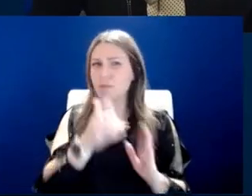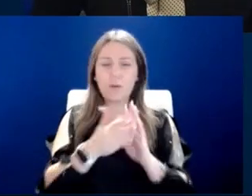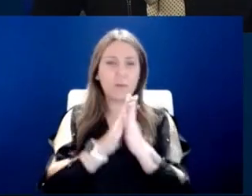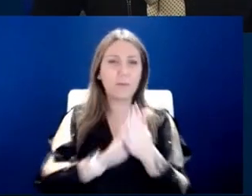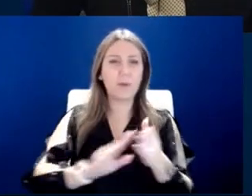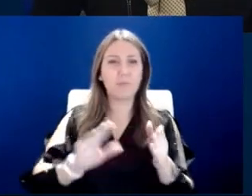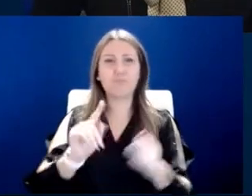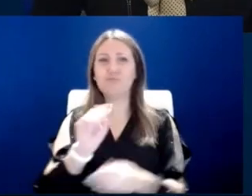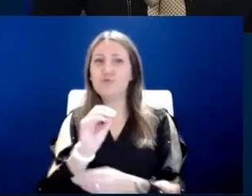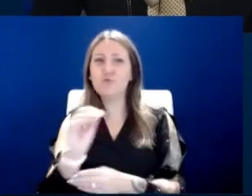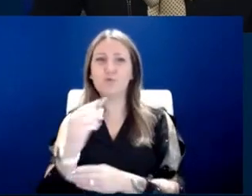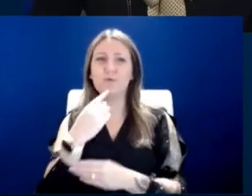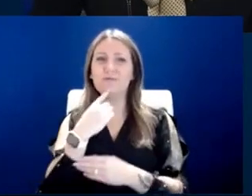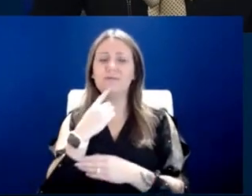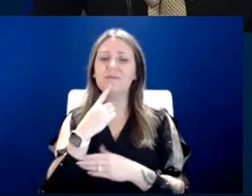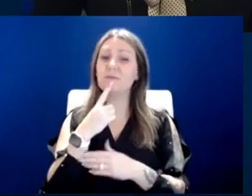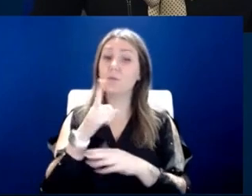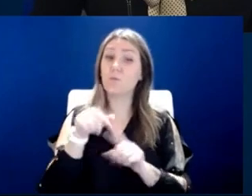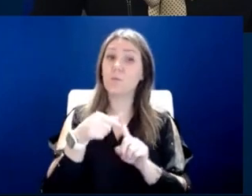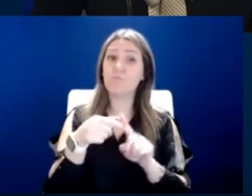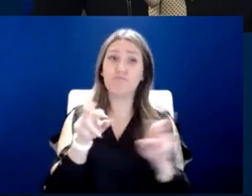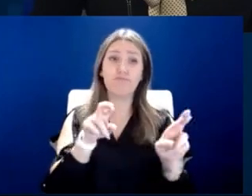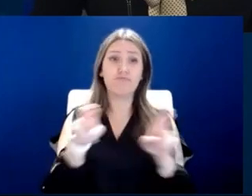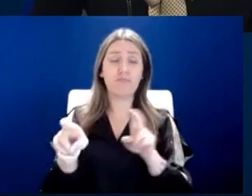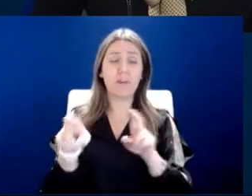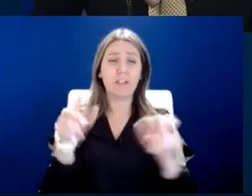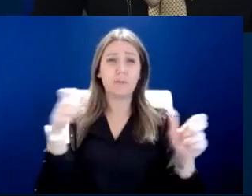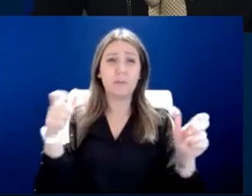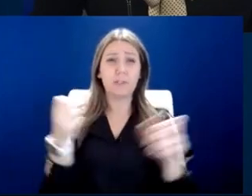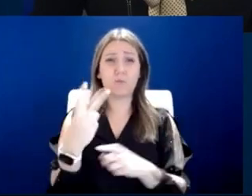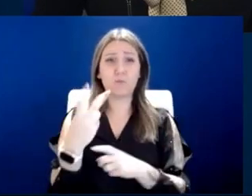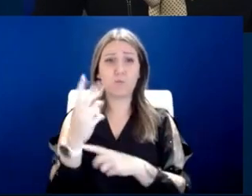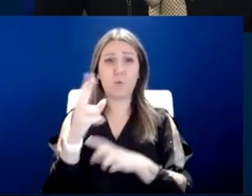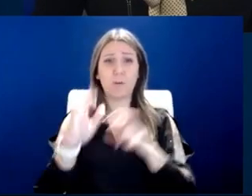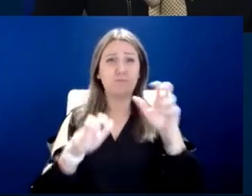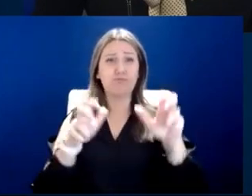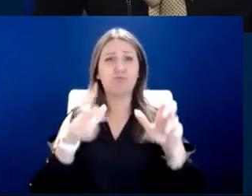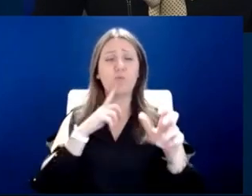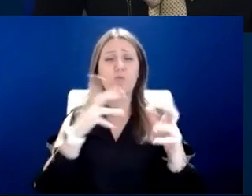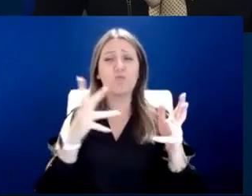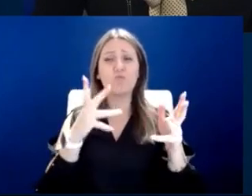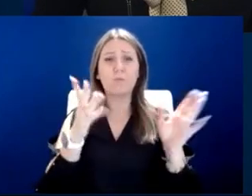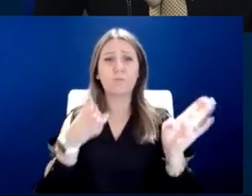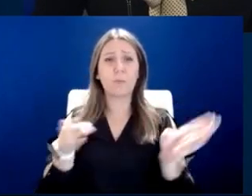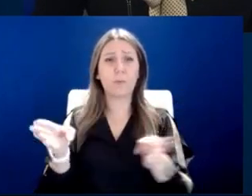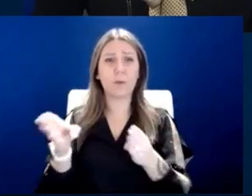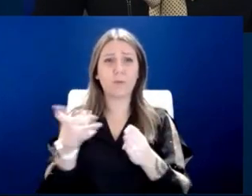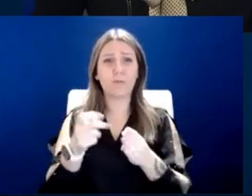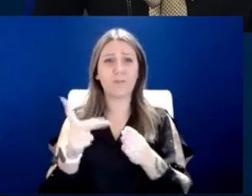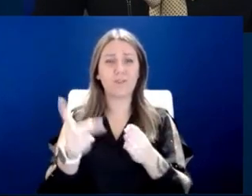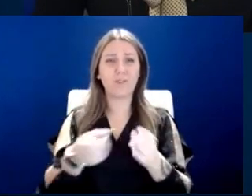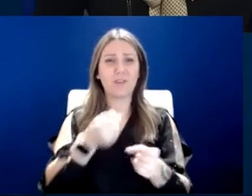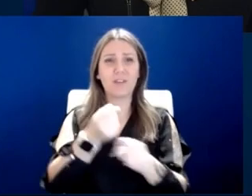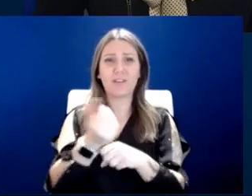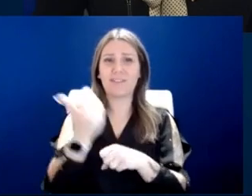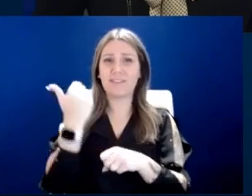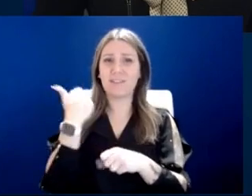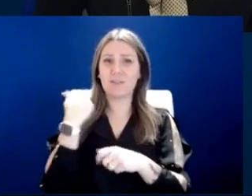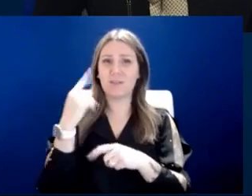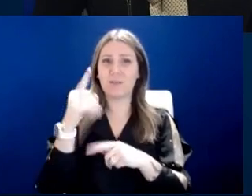Big 12 tournament, what kind of preparations are going into that? We certainly remember a couple of years ago, that's when things came to a halt when this pandemic